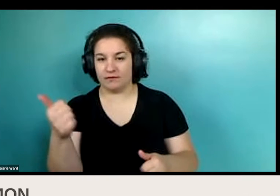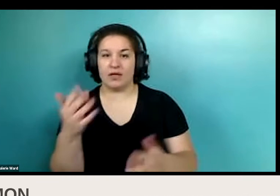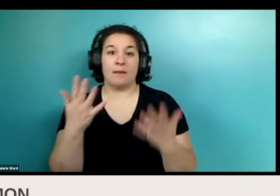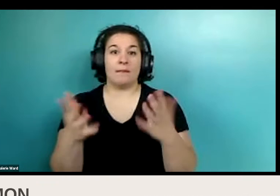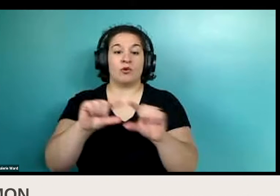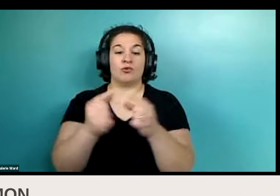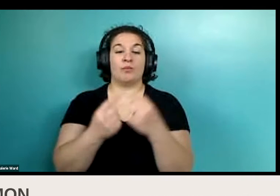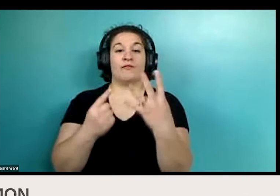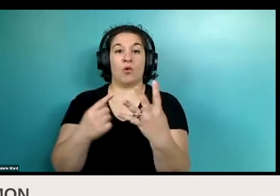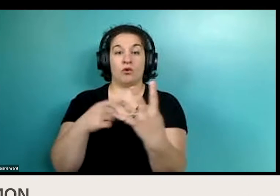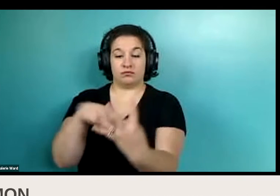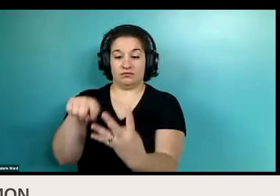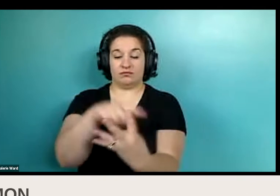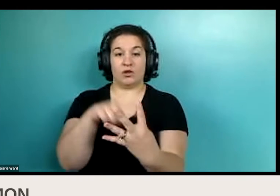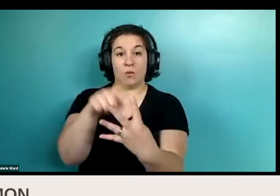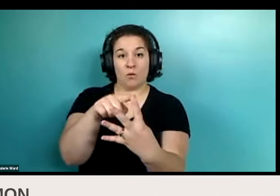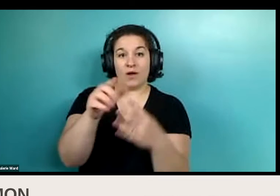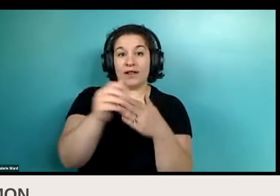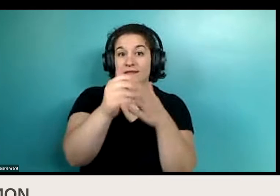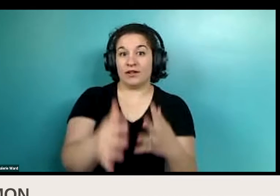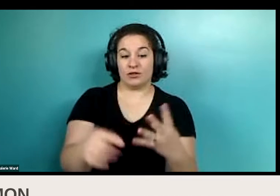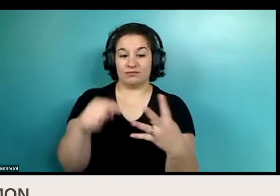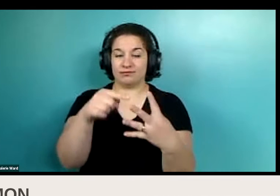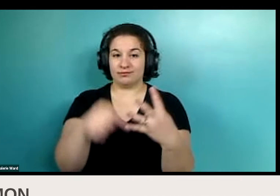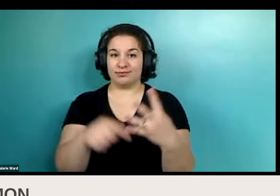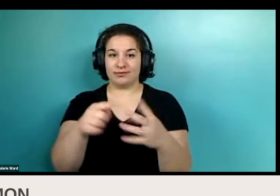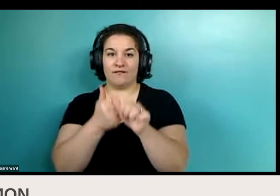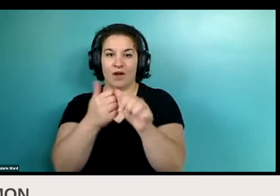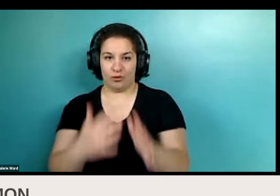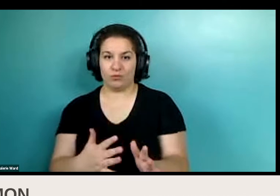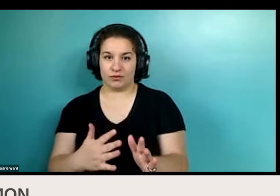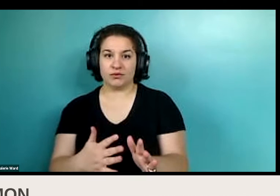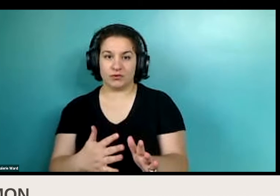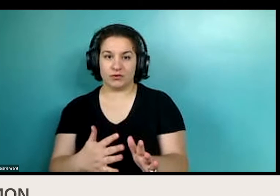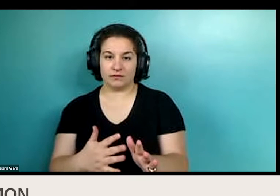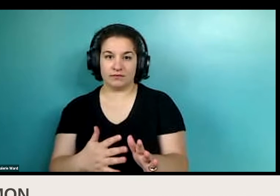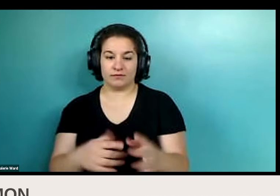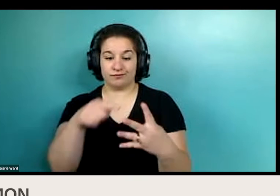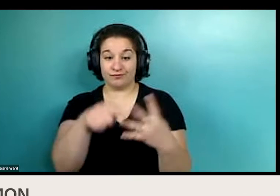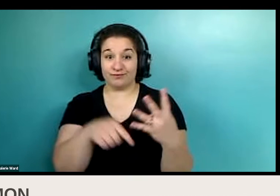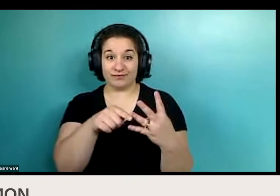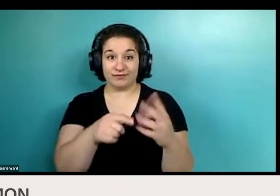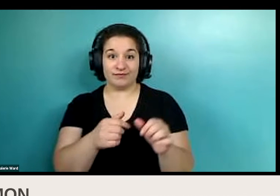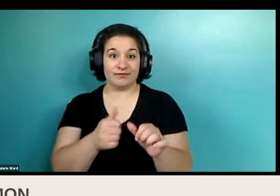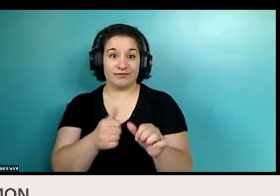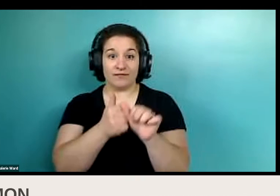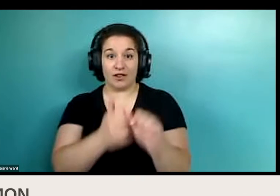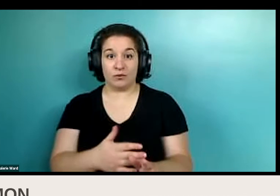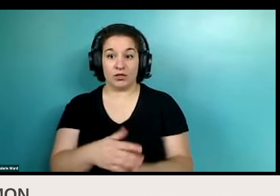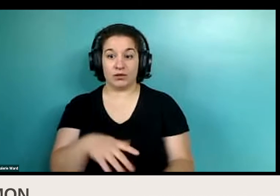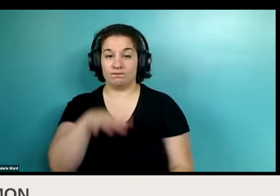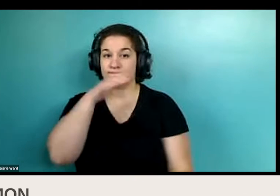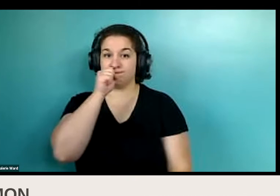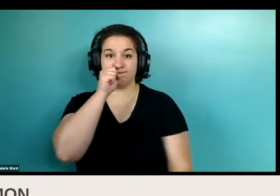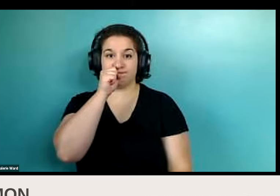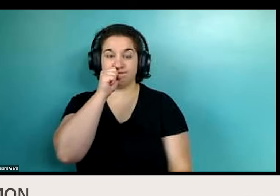quote unquote leader, and then 3 people are the followers, and they don't say anything and they just look at each other and one